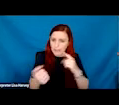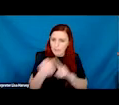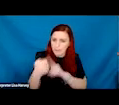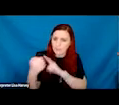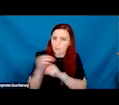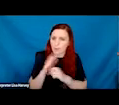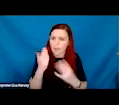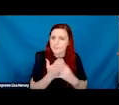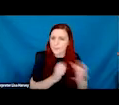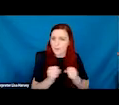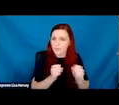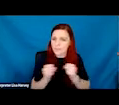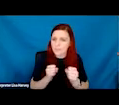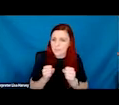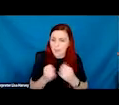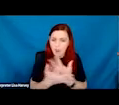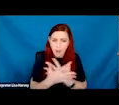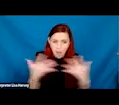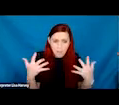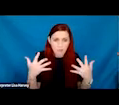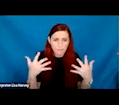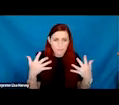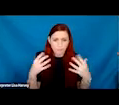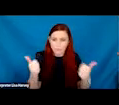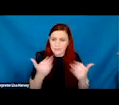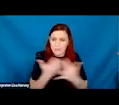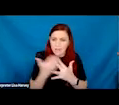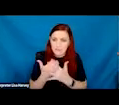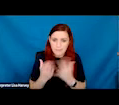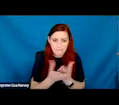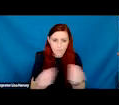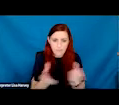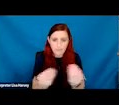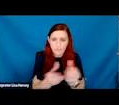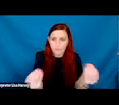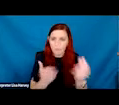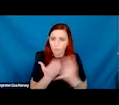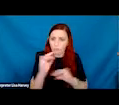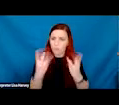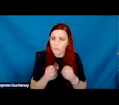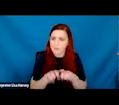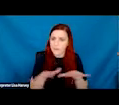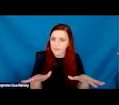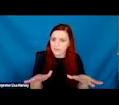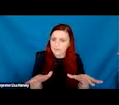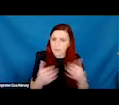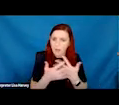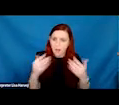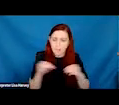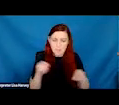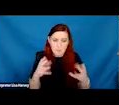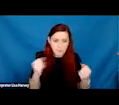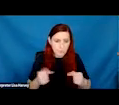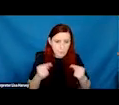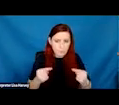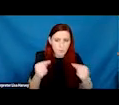access was eroded during the pandemic. Disabled people have felt this impact quite profoundly in many ways, from